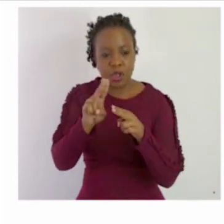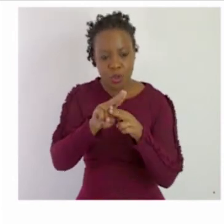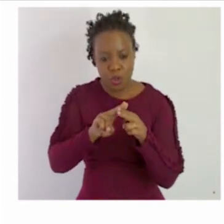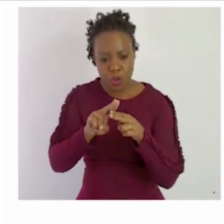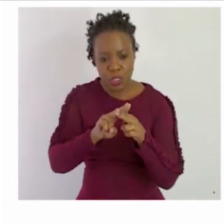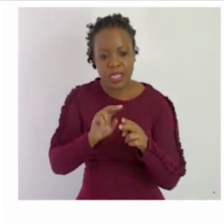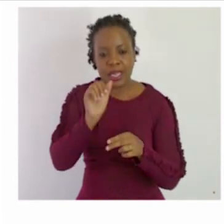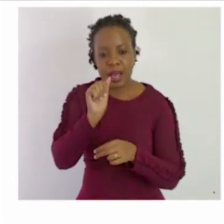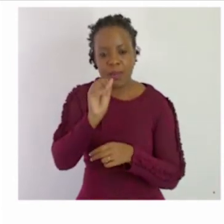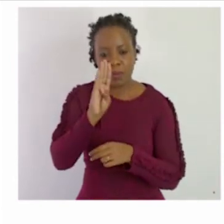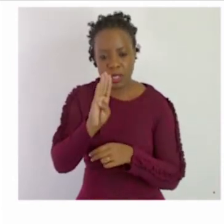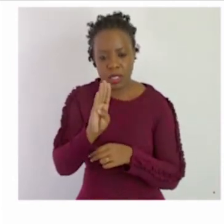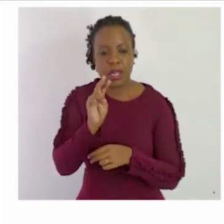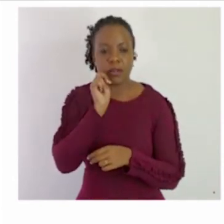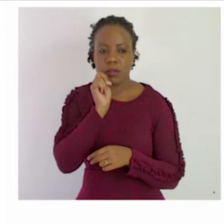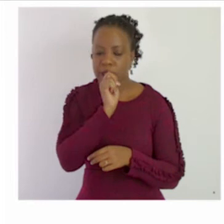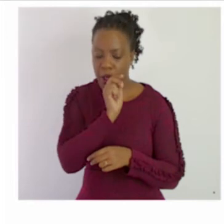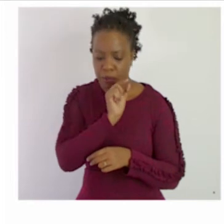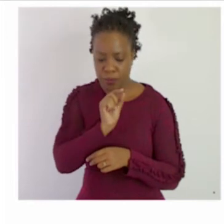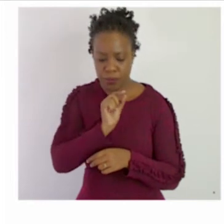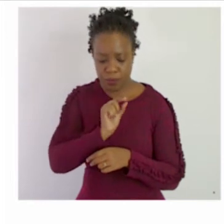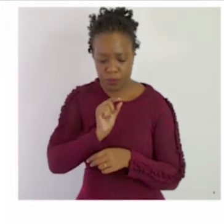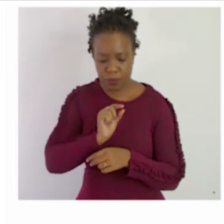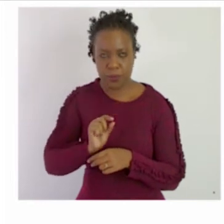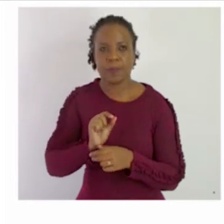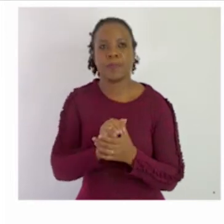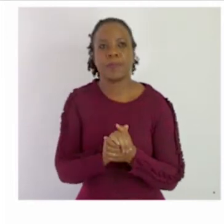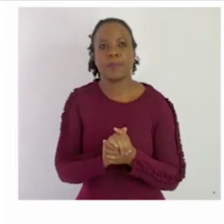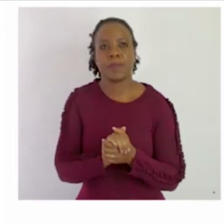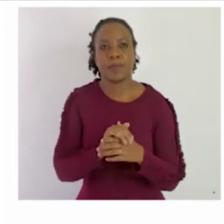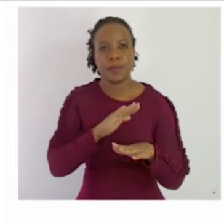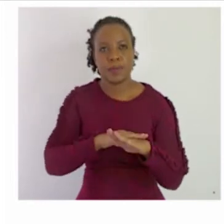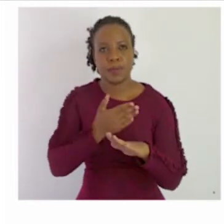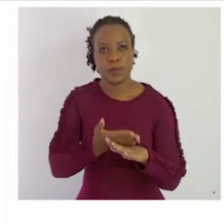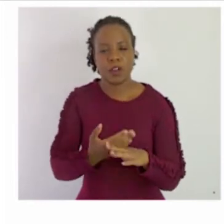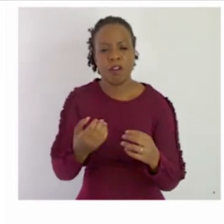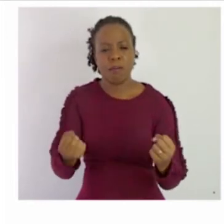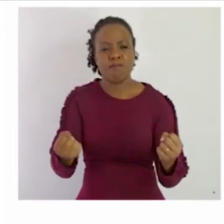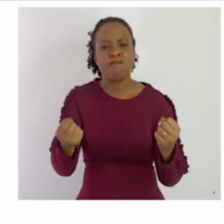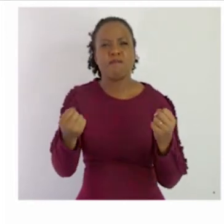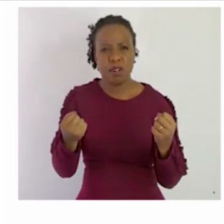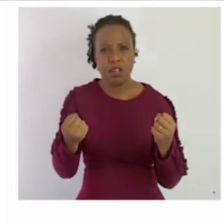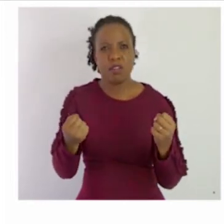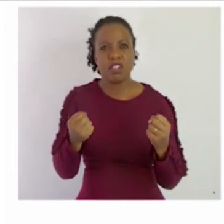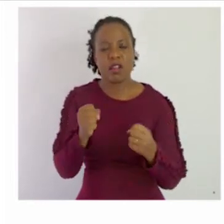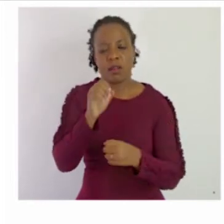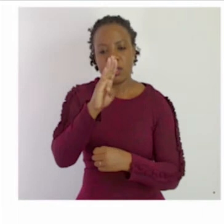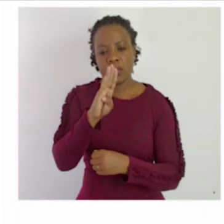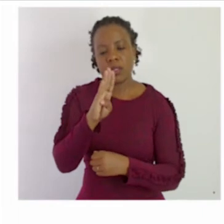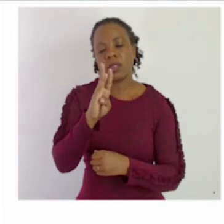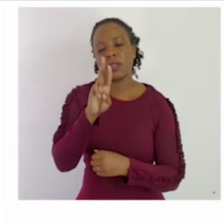noun given. For example, there is a bravery. Bravery is our abstract noun that has been given.